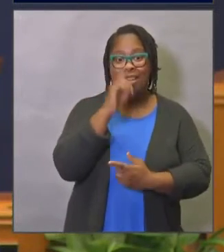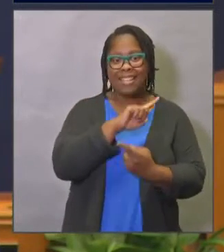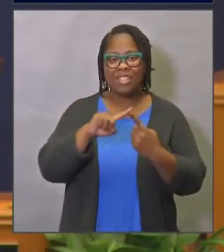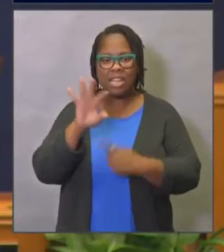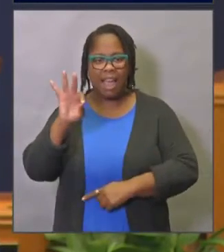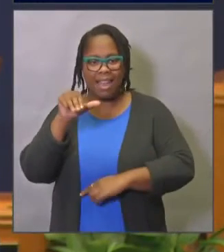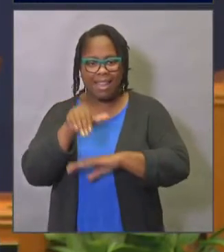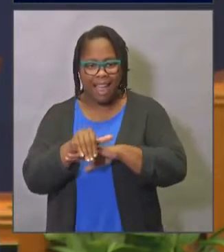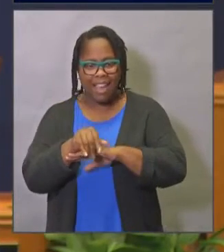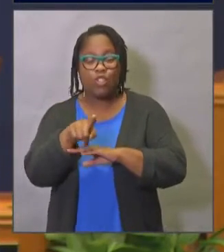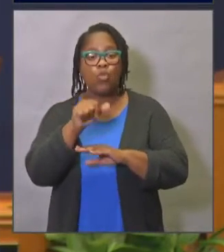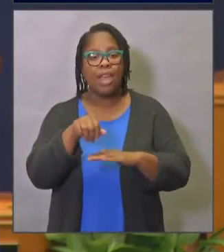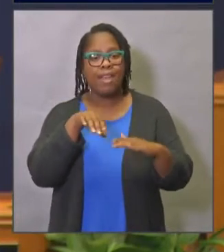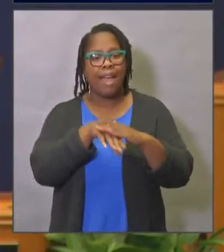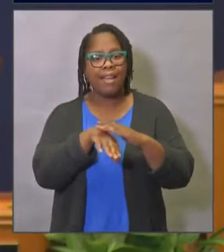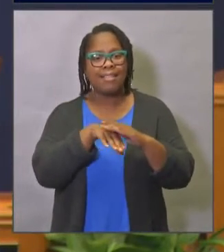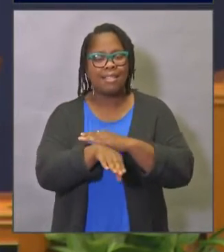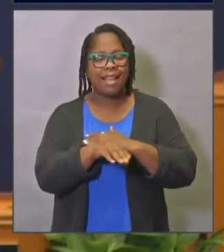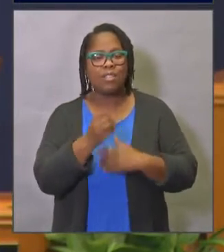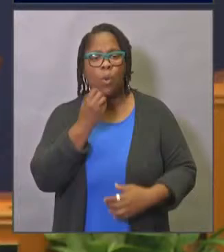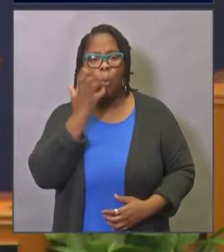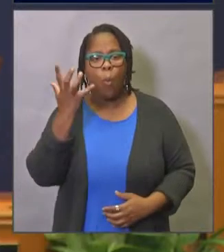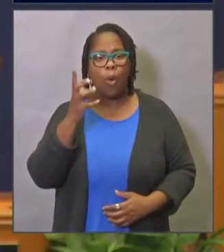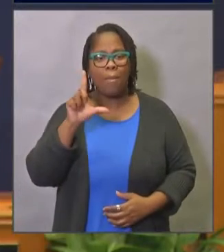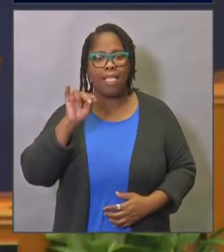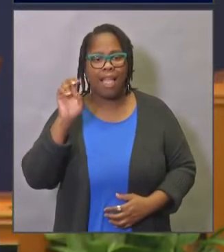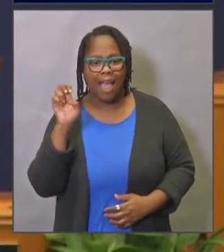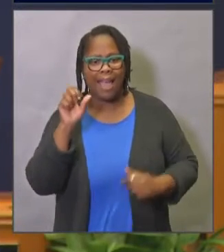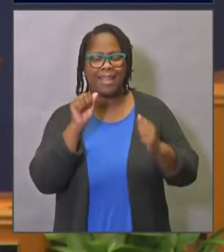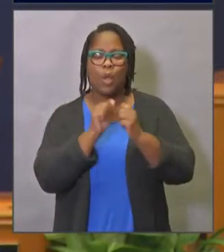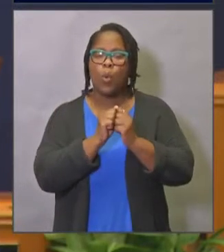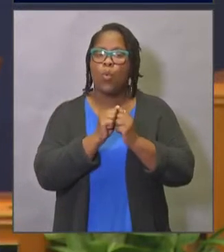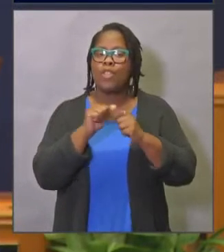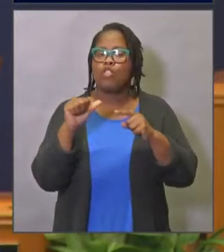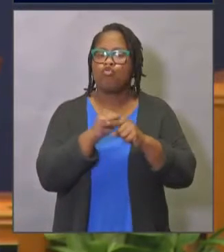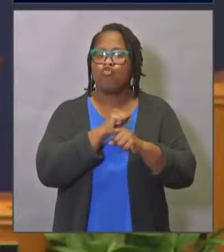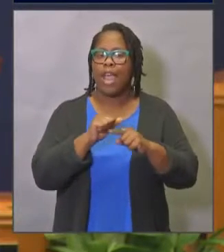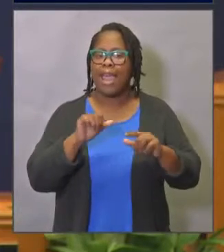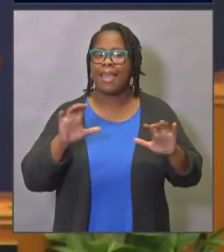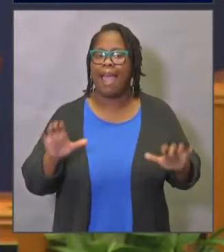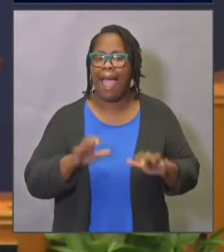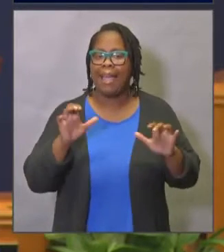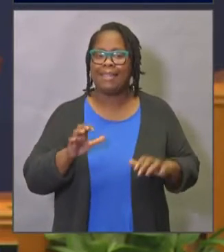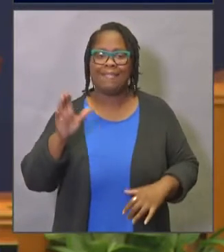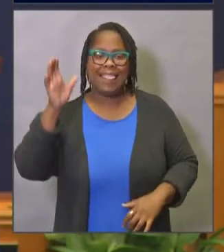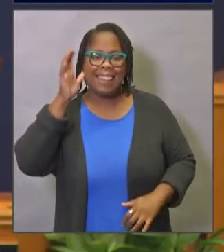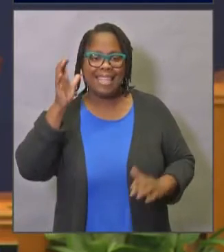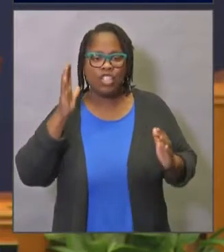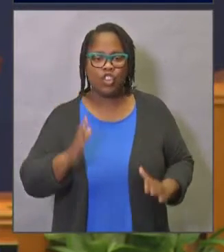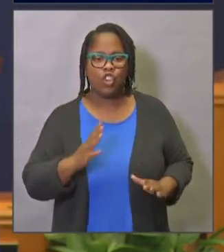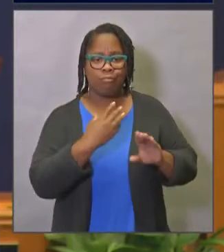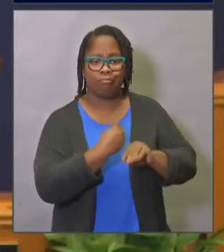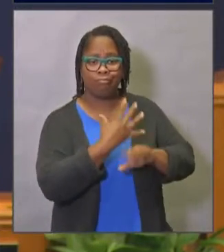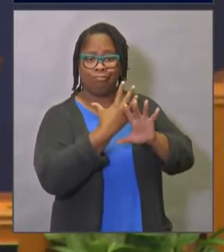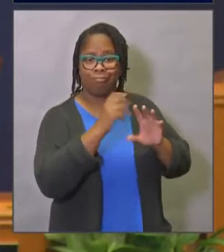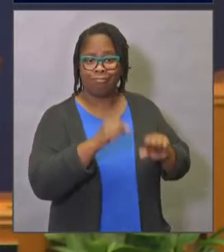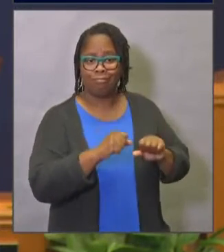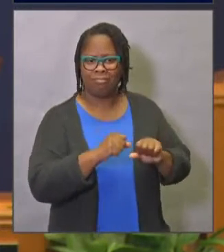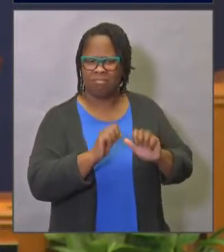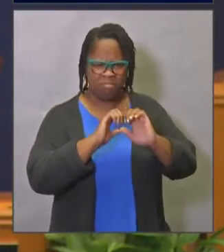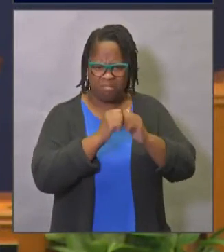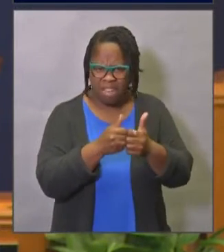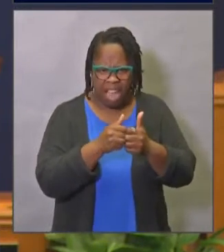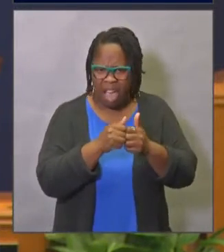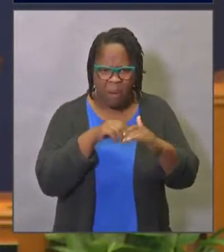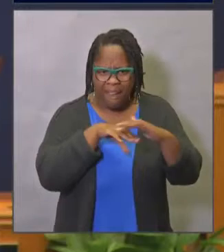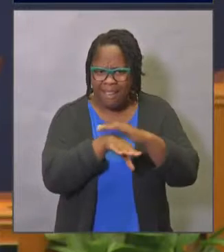Support Warm Line with trained active listeners, and they're able to talk with you. The phone number to access all of